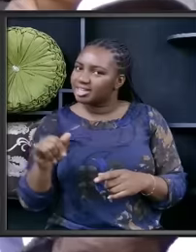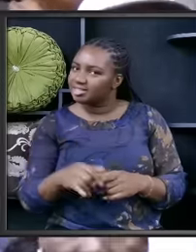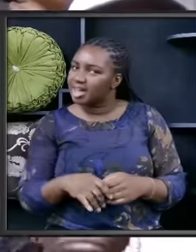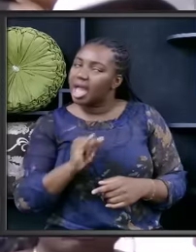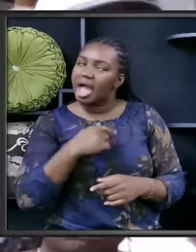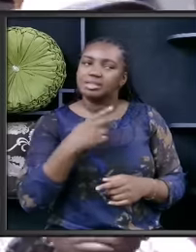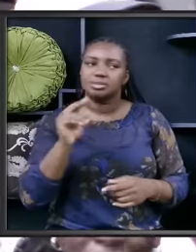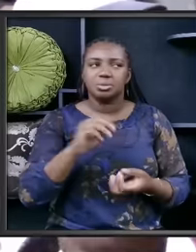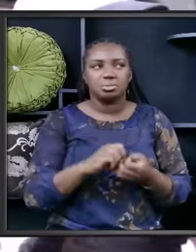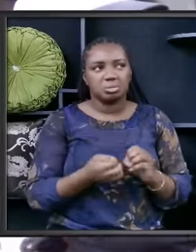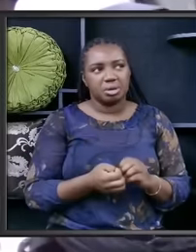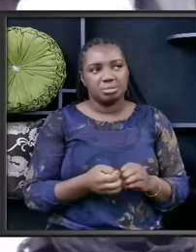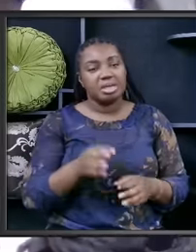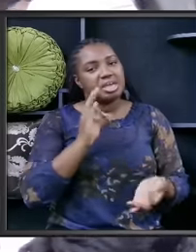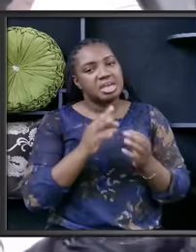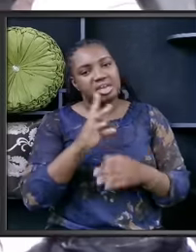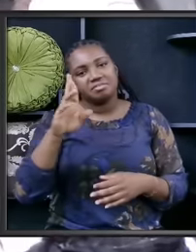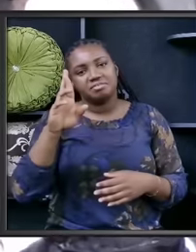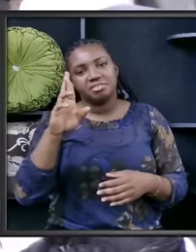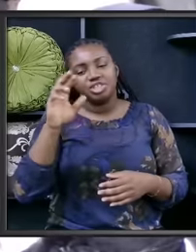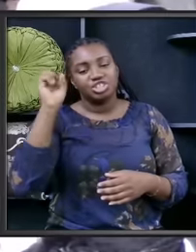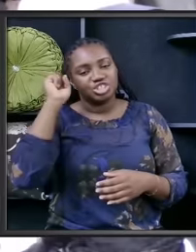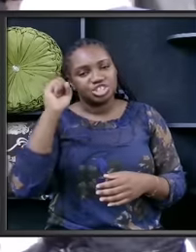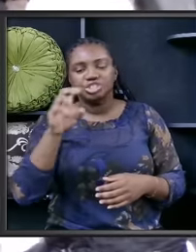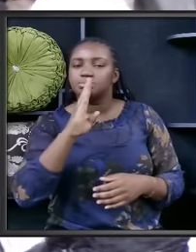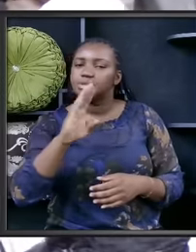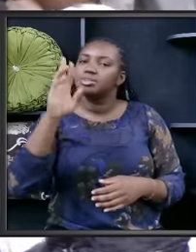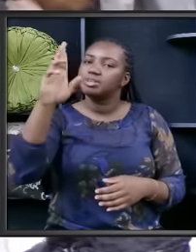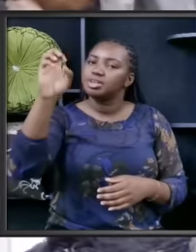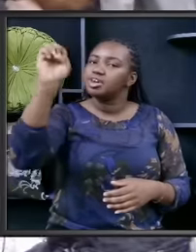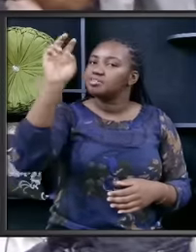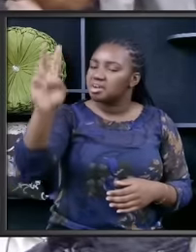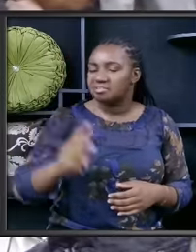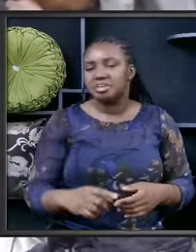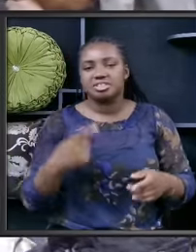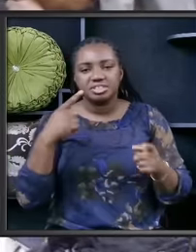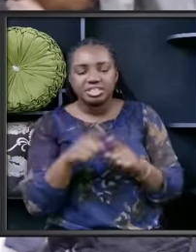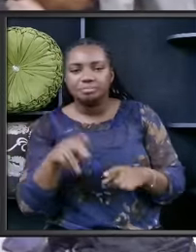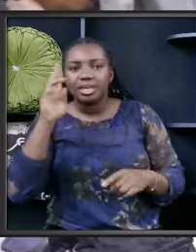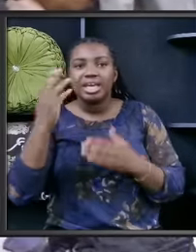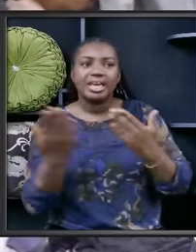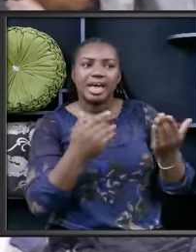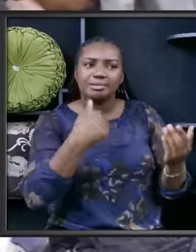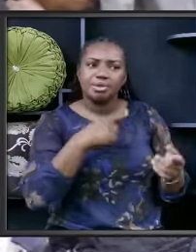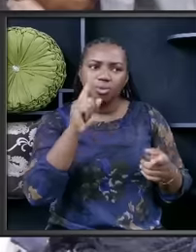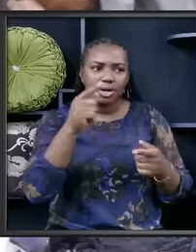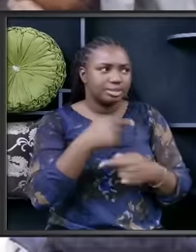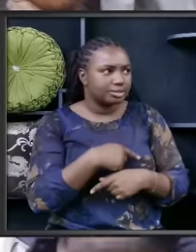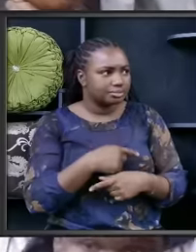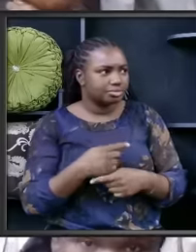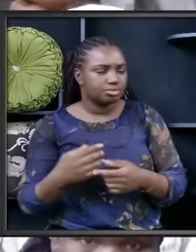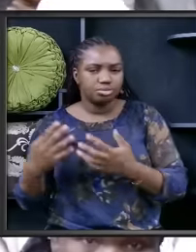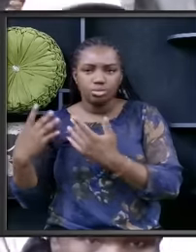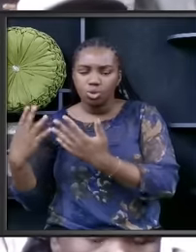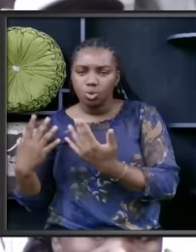I say no problem if he be Reverend Sister. So now he can't carry me one day as we the walk for road. Wait.